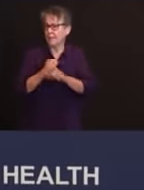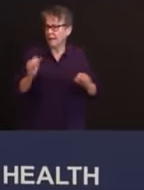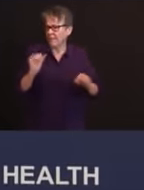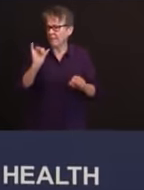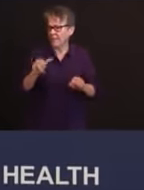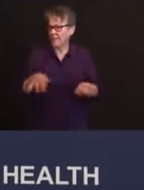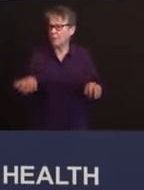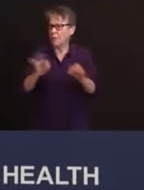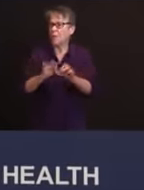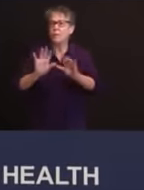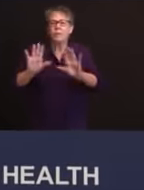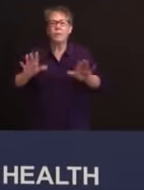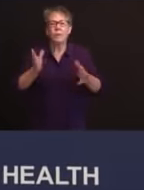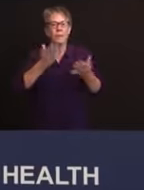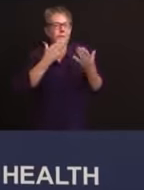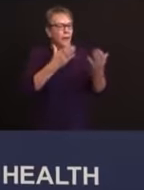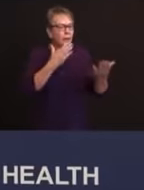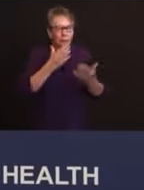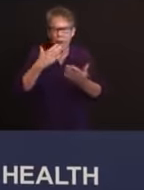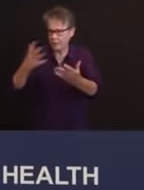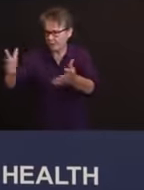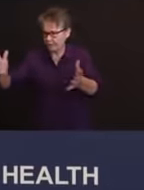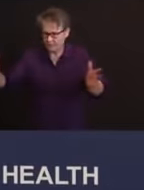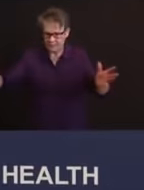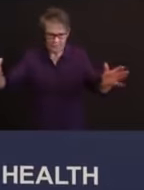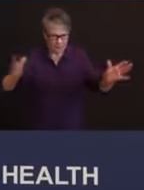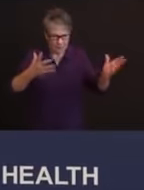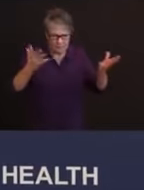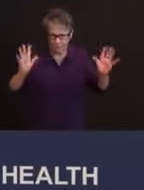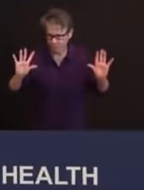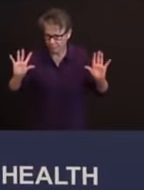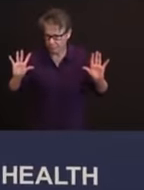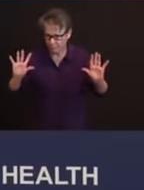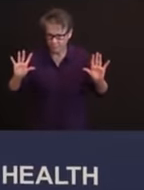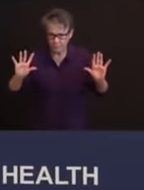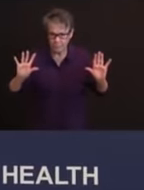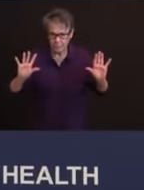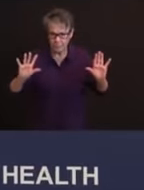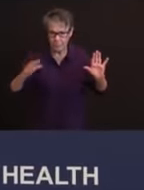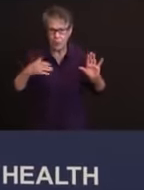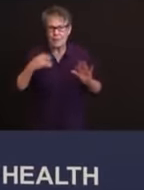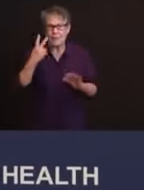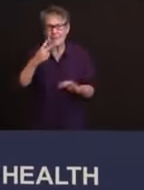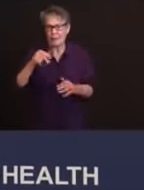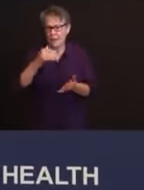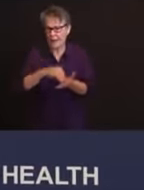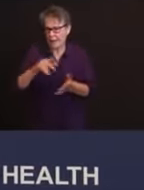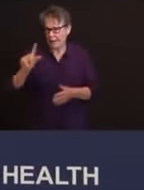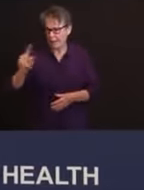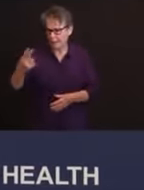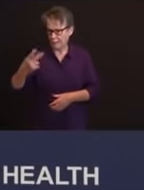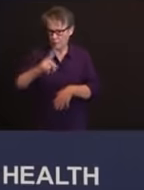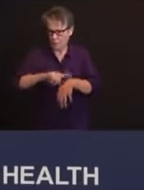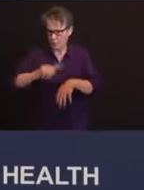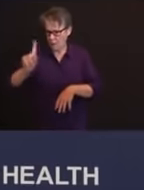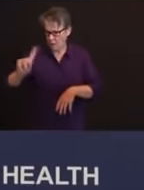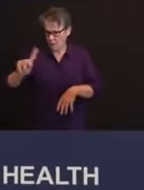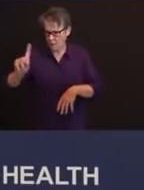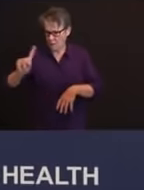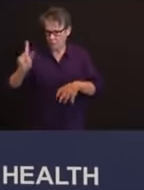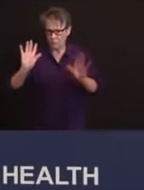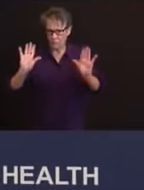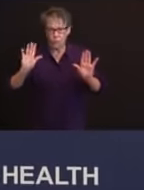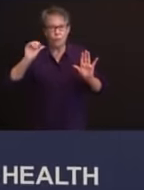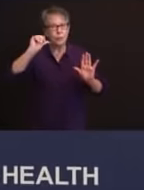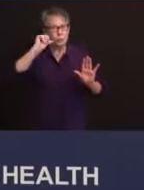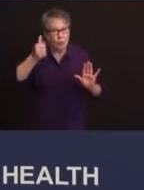Paramel, Mahan, the whole team, Aswan, thank you for taking us through. Again, we'll be with you Thursday at 1 o'clock electronically, tomorrow on